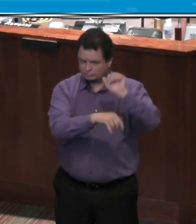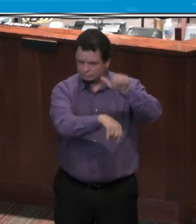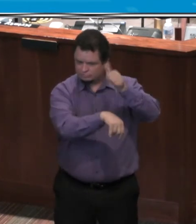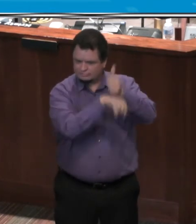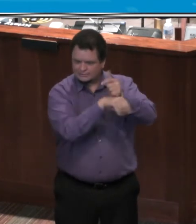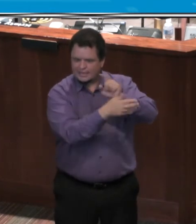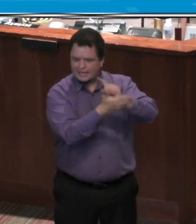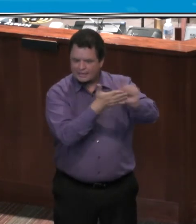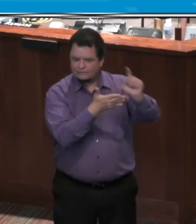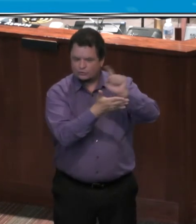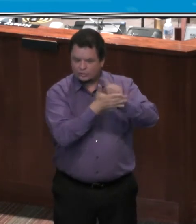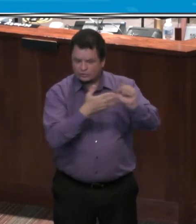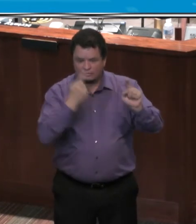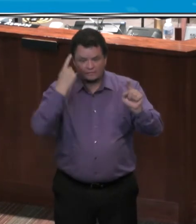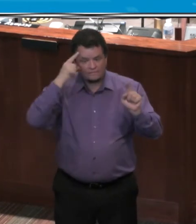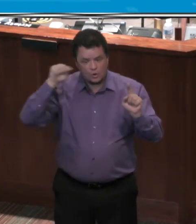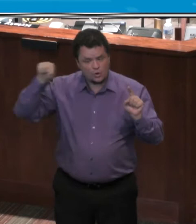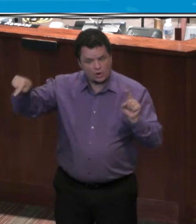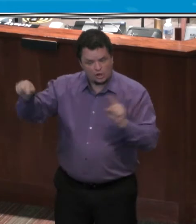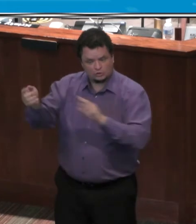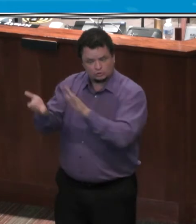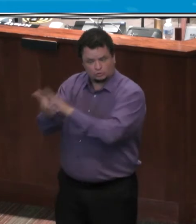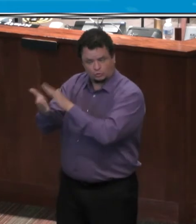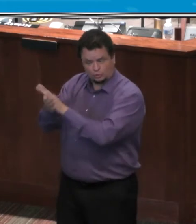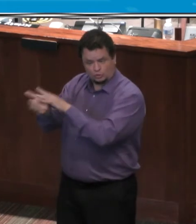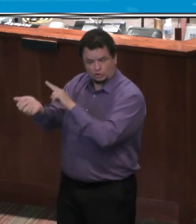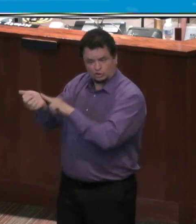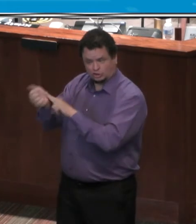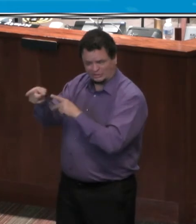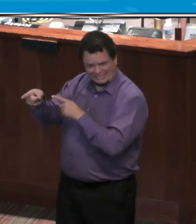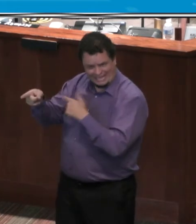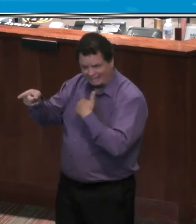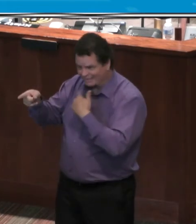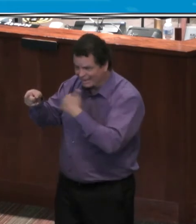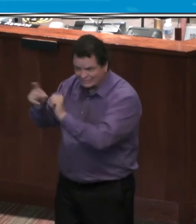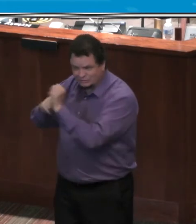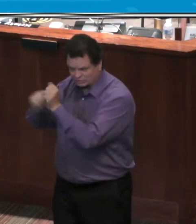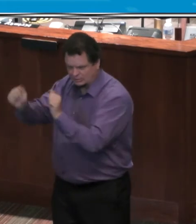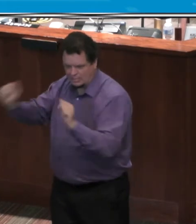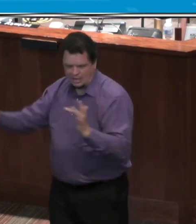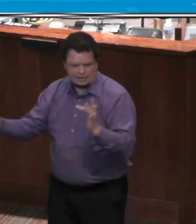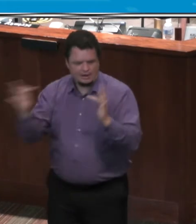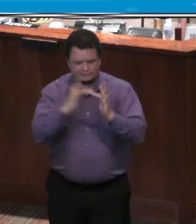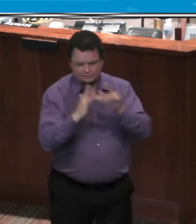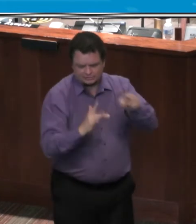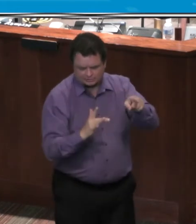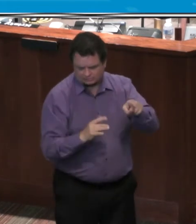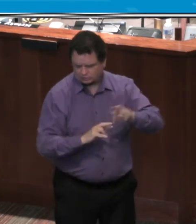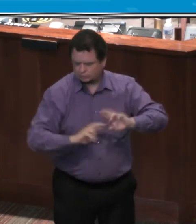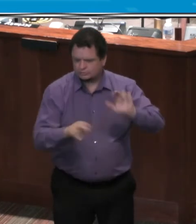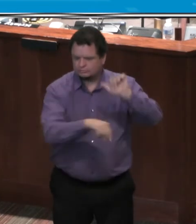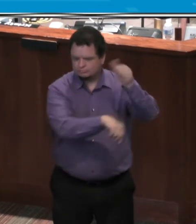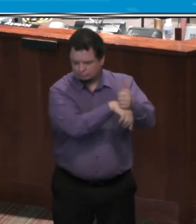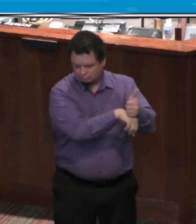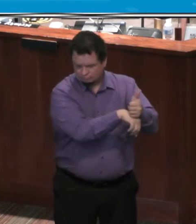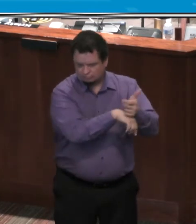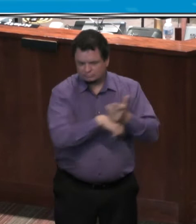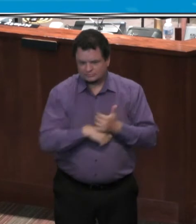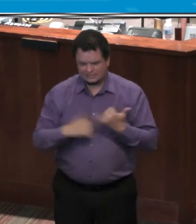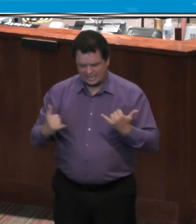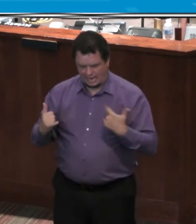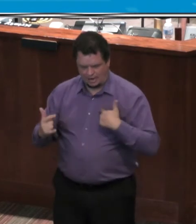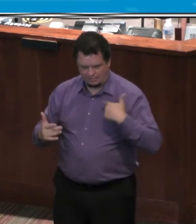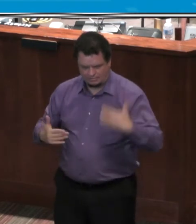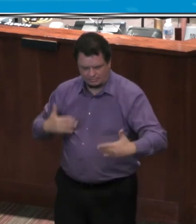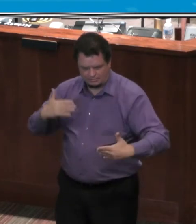individual questions are addressed. And we continue this process. It's obviously going to be ongoing. We are in the process of hiring a school